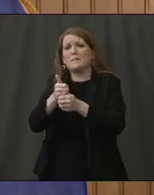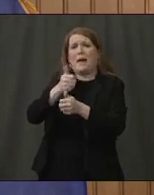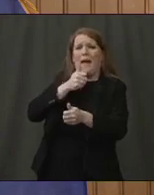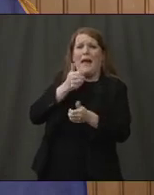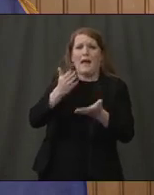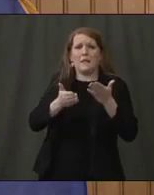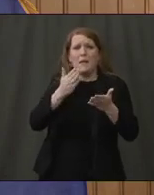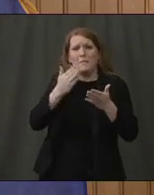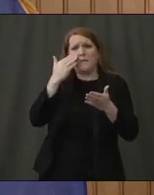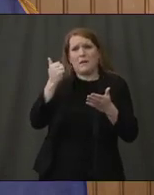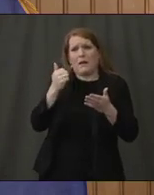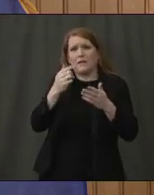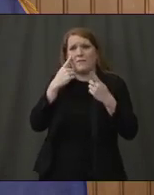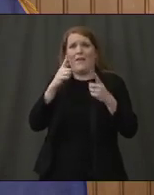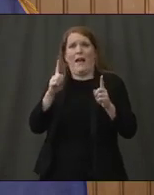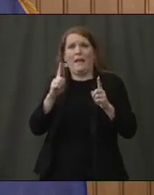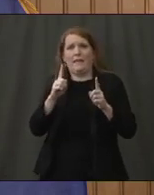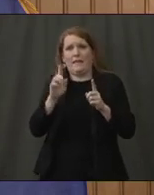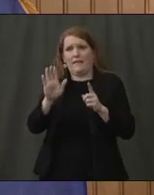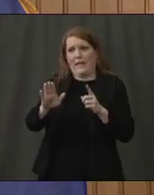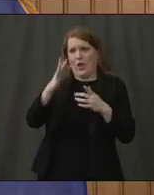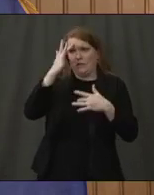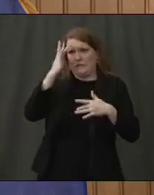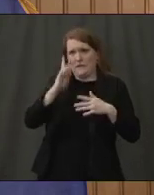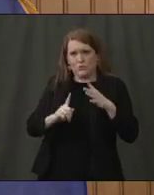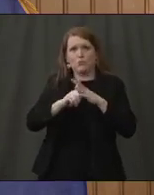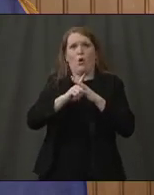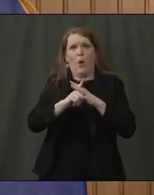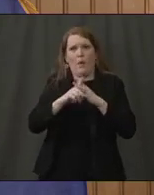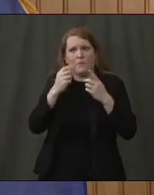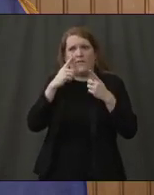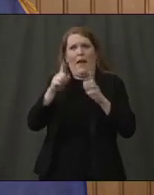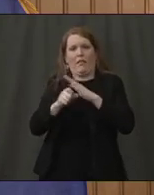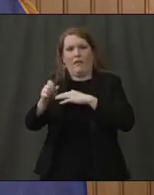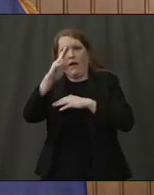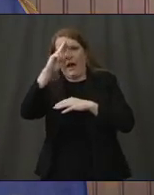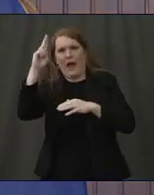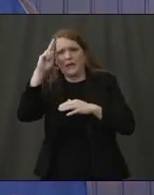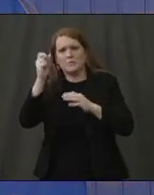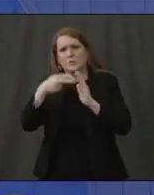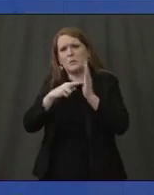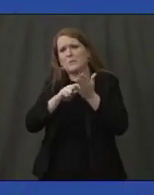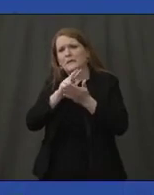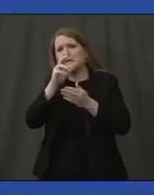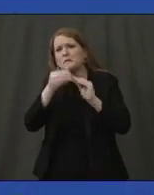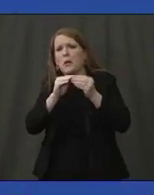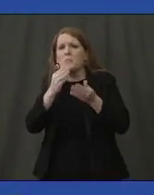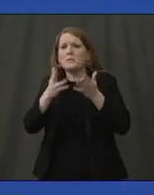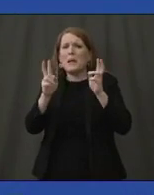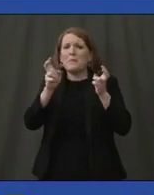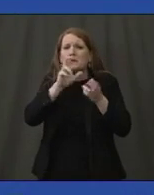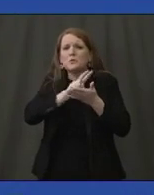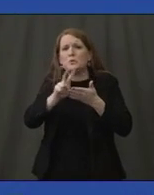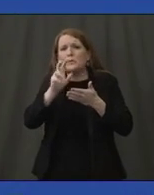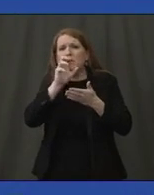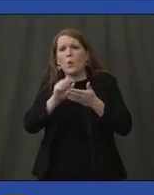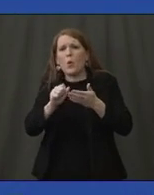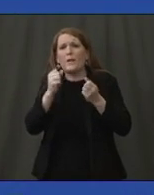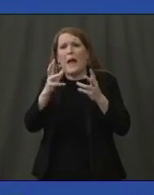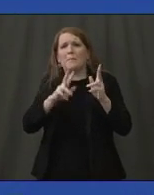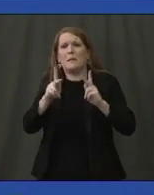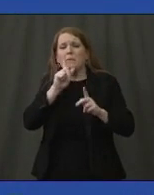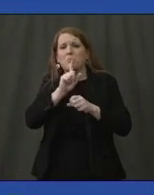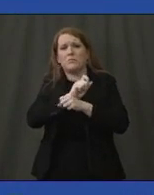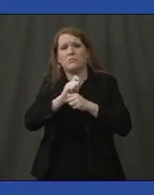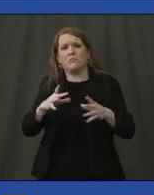modeling. And I think you can see here, it's a little confusing, the day-by-day change, but you'll see the day-by-day change is